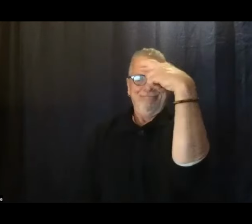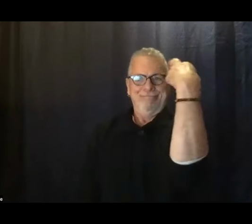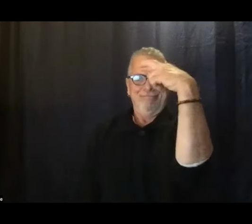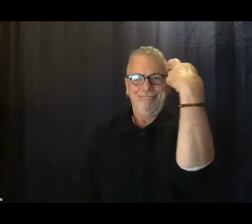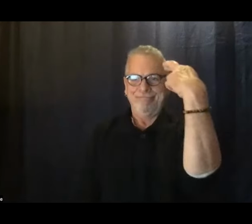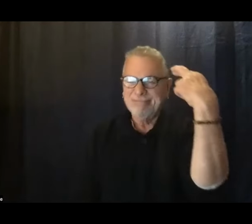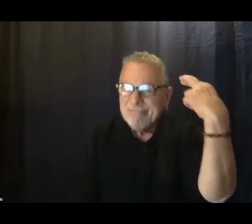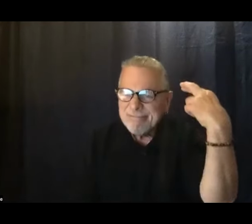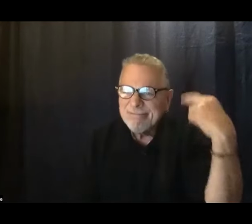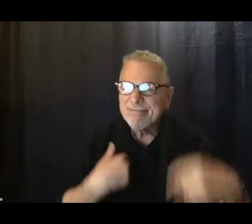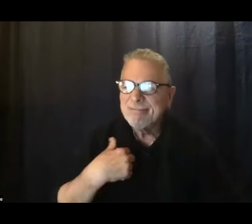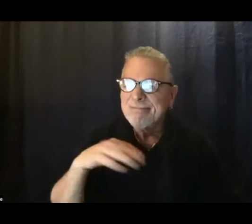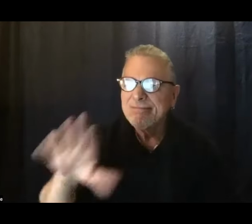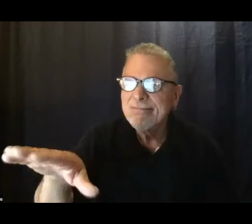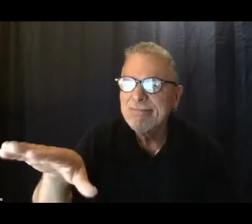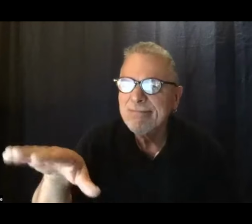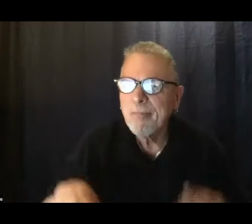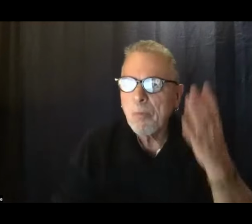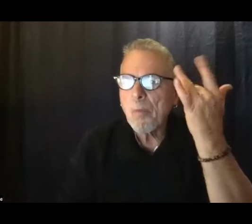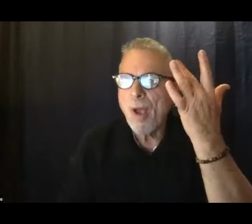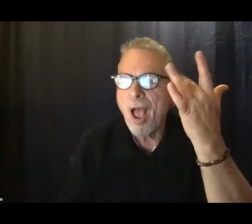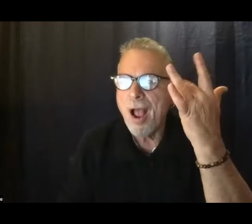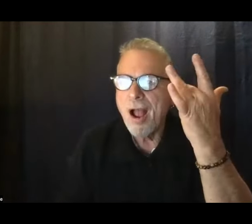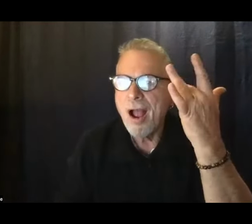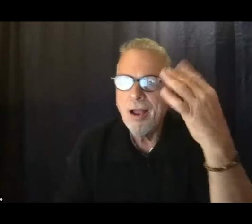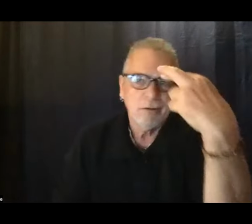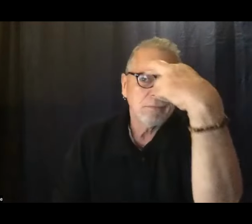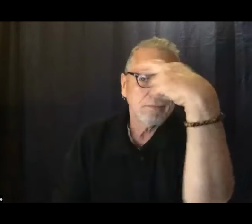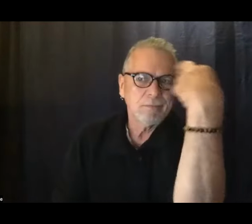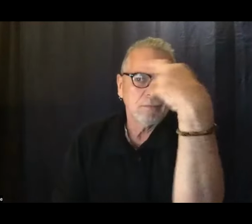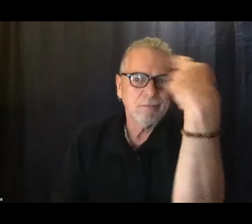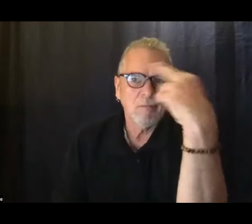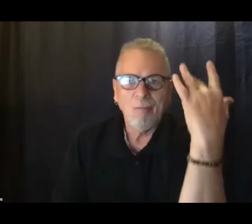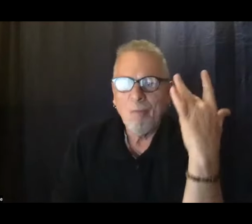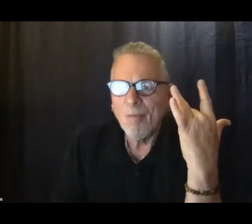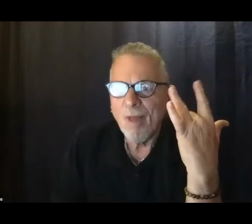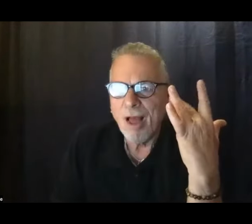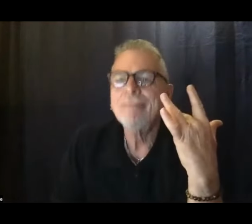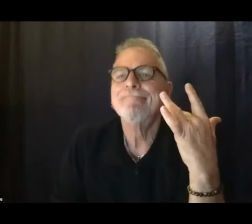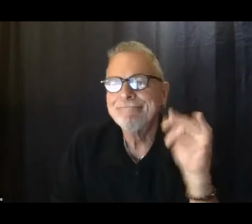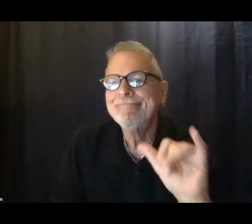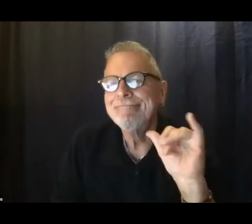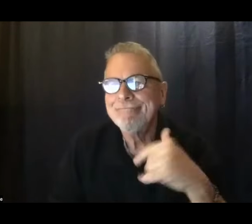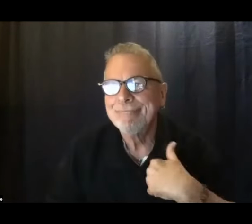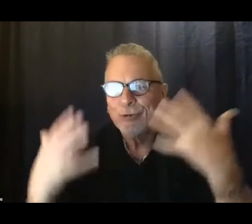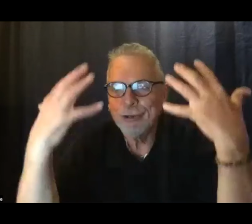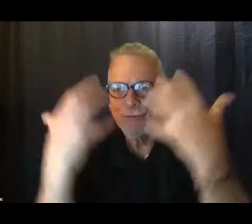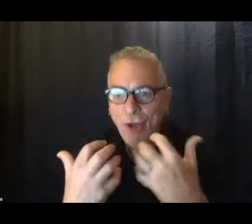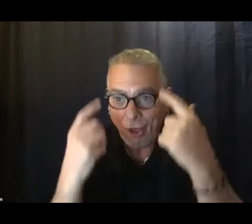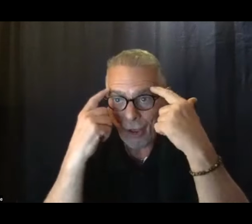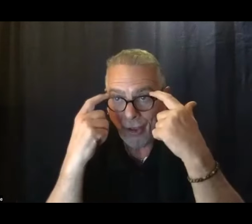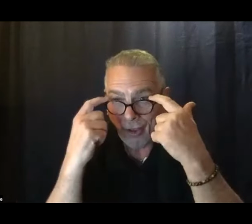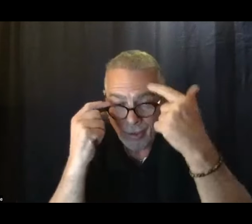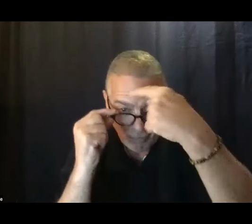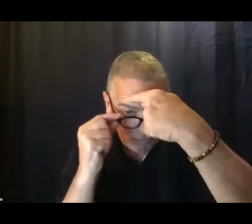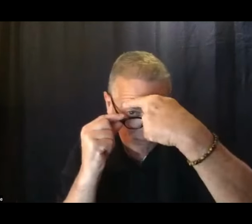And mine is this here, as I was saying before. But why? The real question is why? Right across the brow. Why would it be